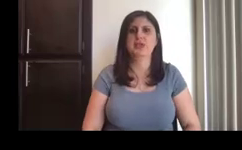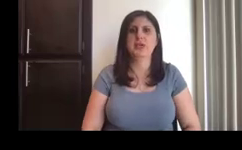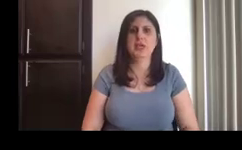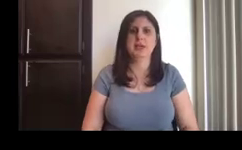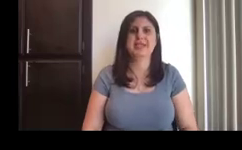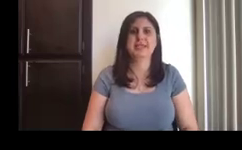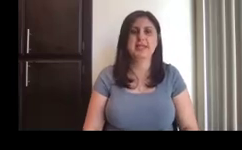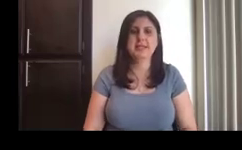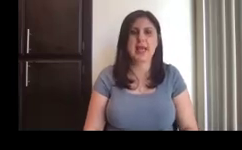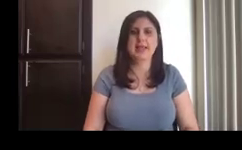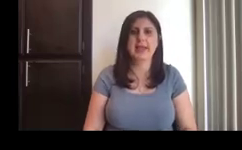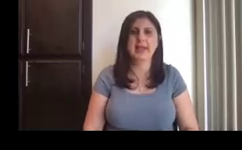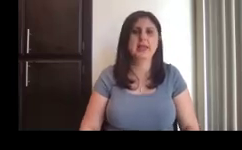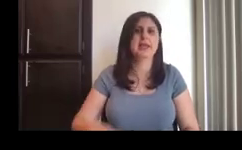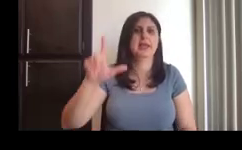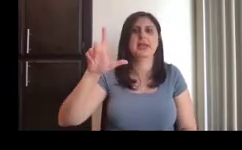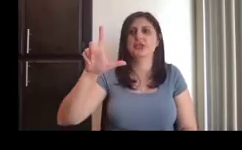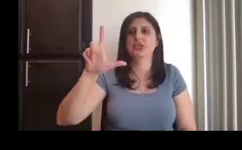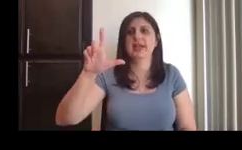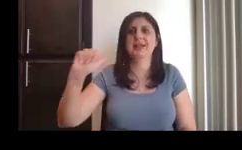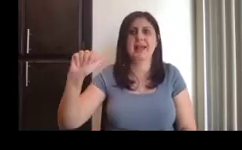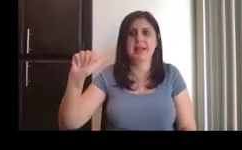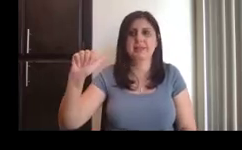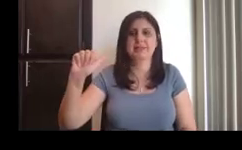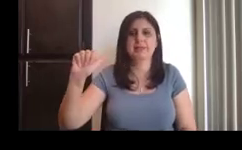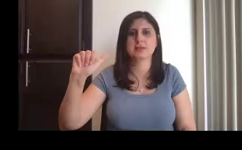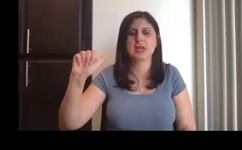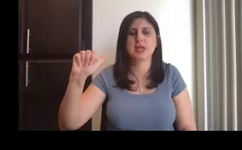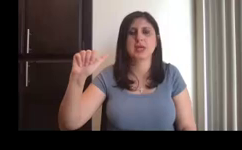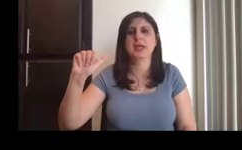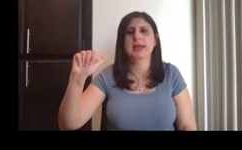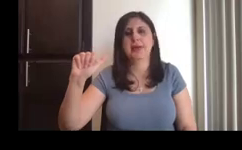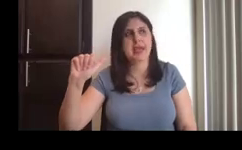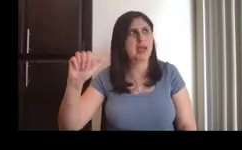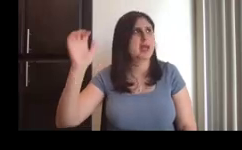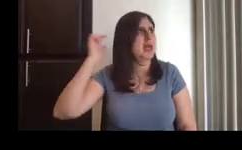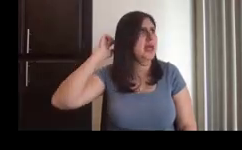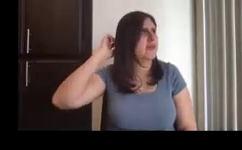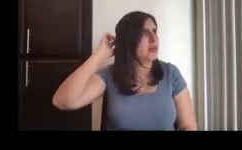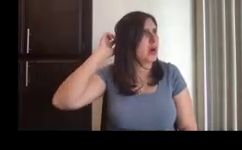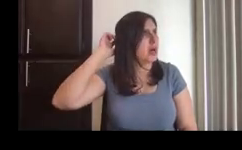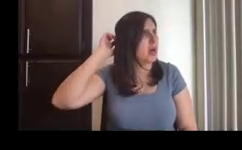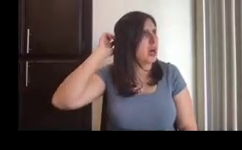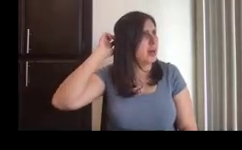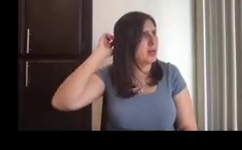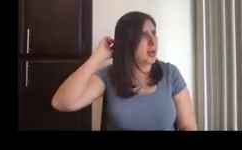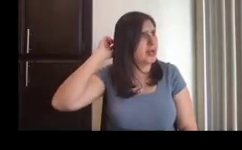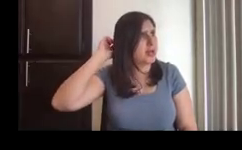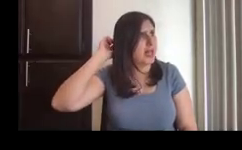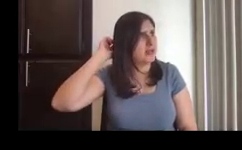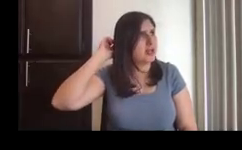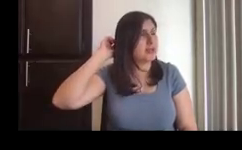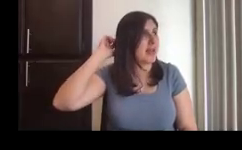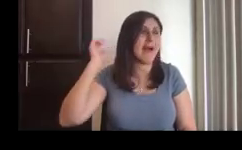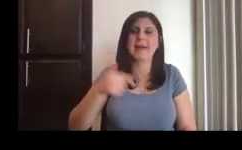Okay, next one. Cities. LA is just LA. Now again, if you are